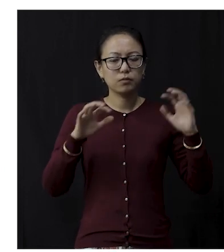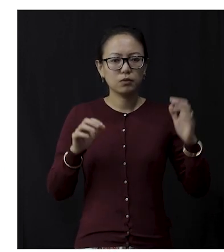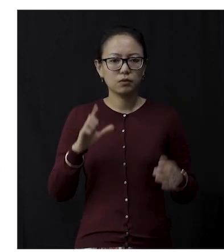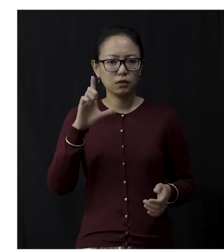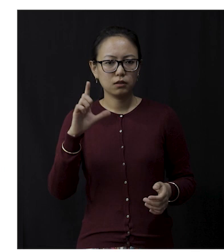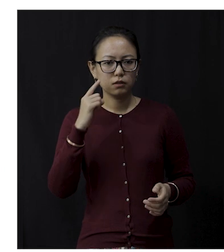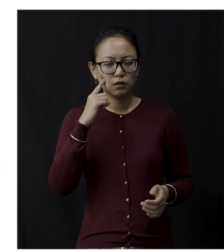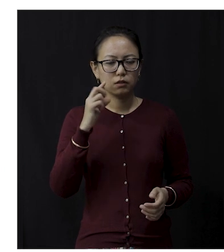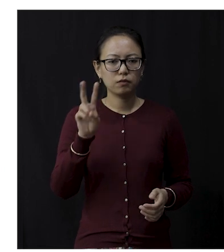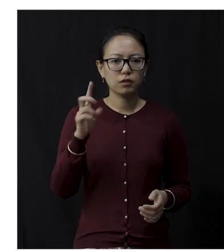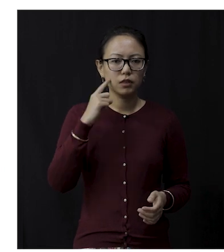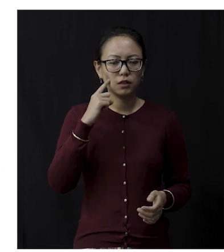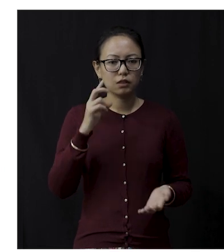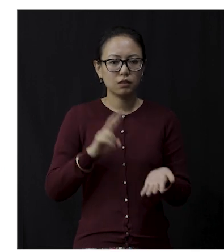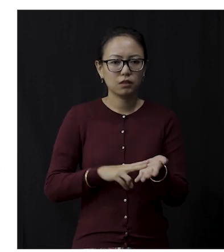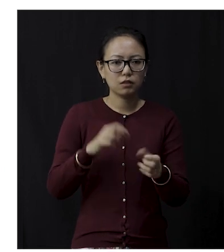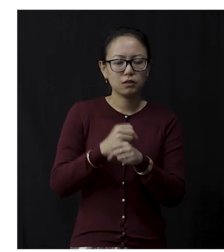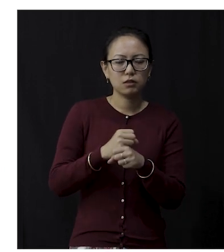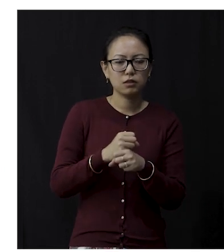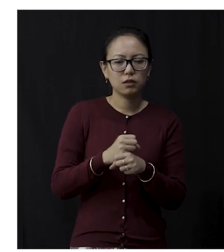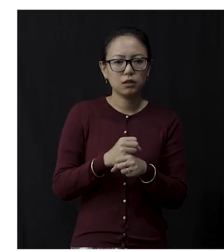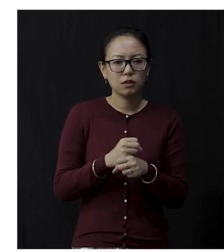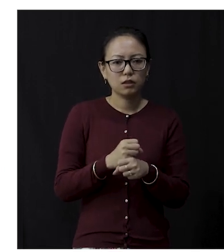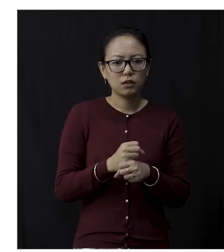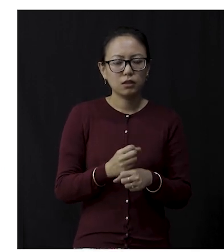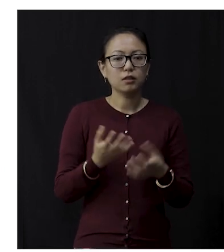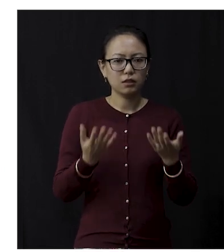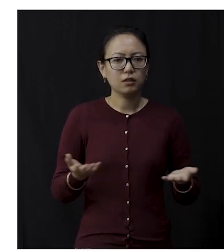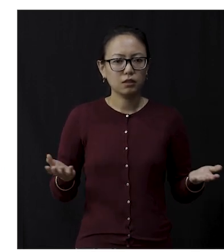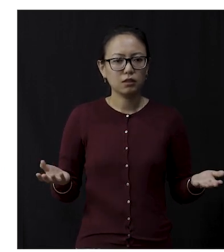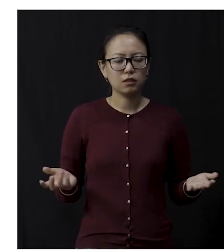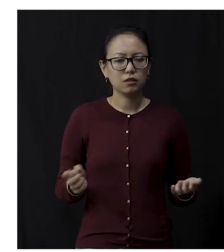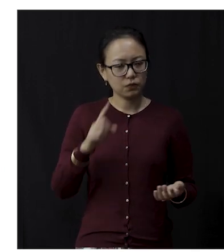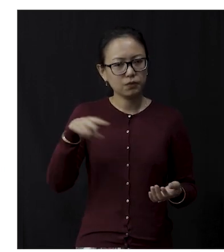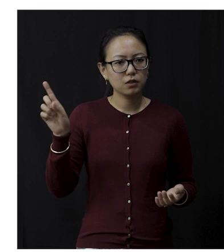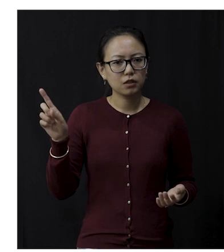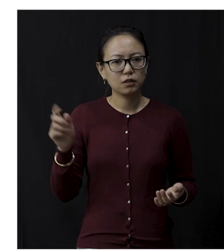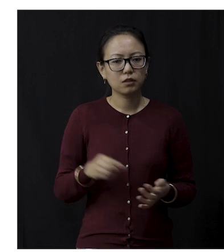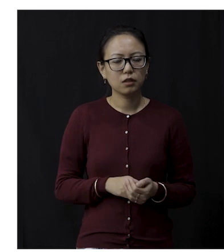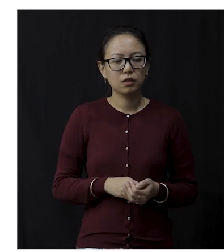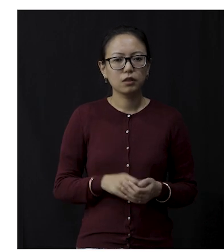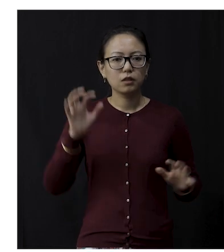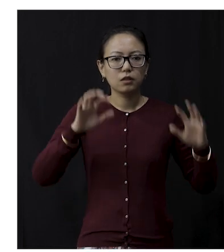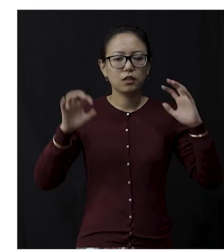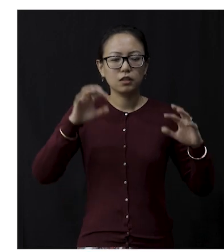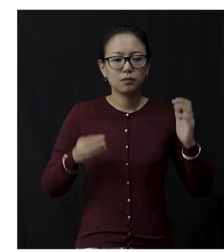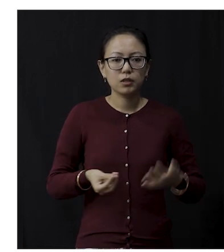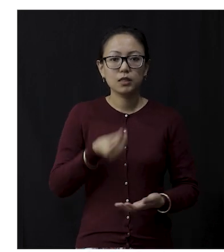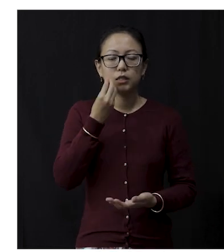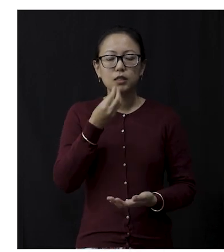they eat and grow. They eat to stay alive.